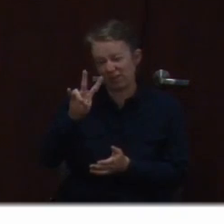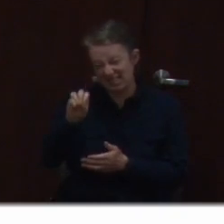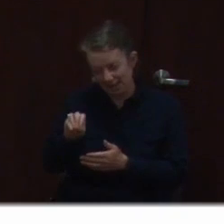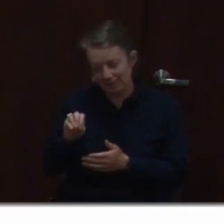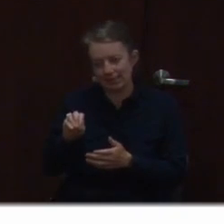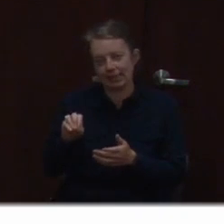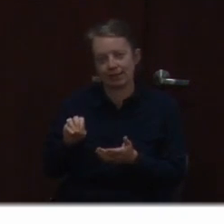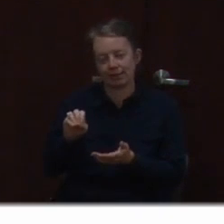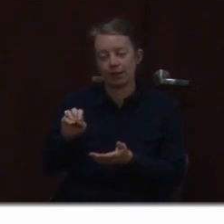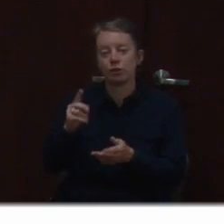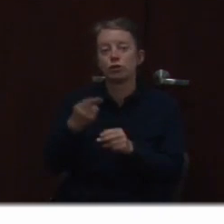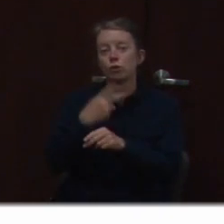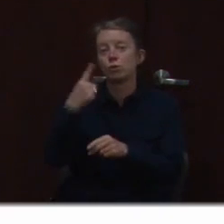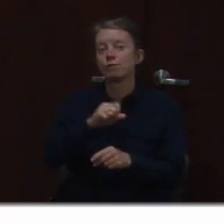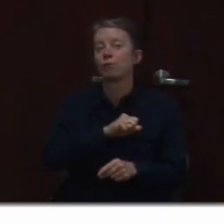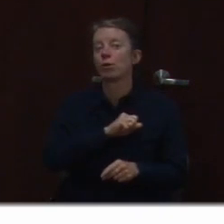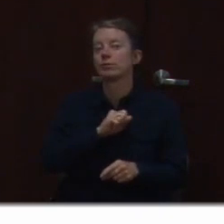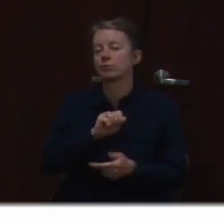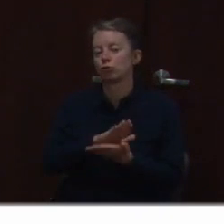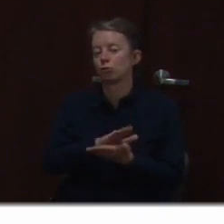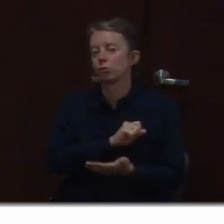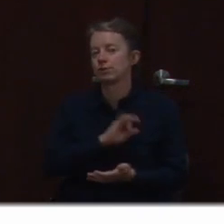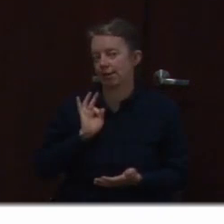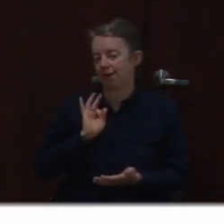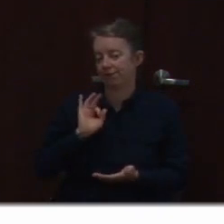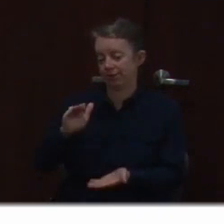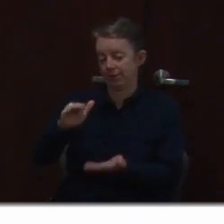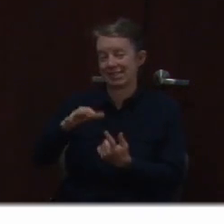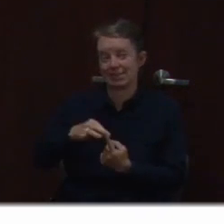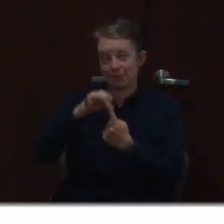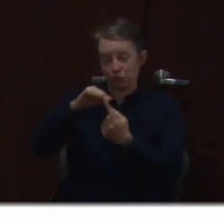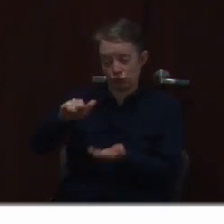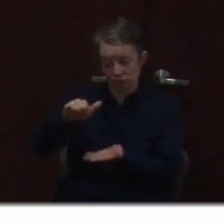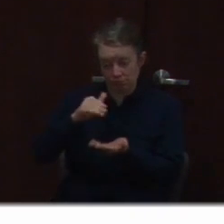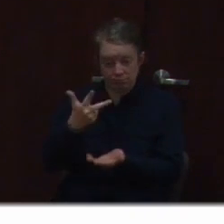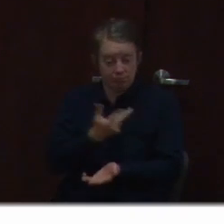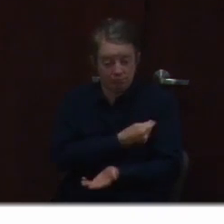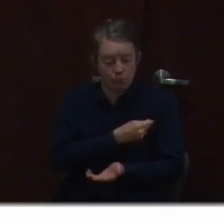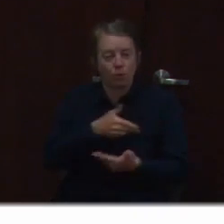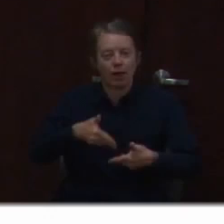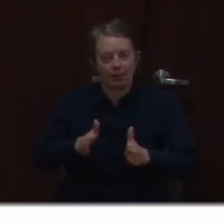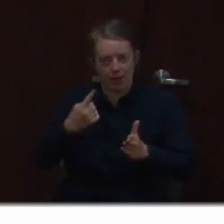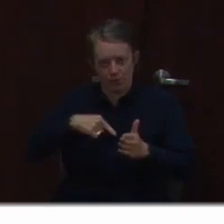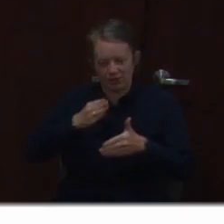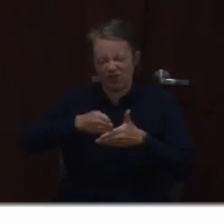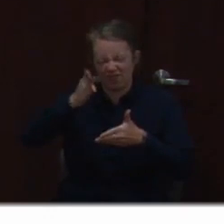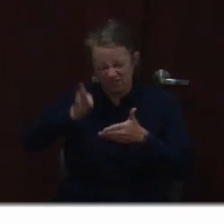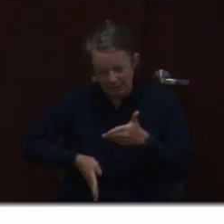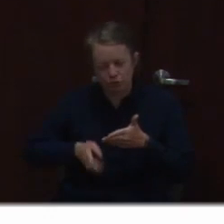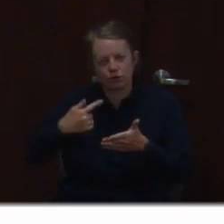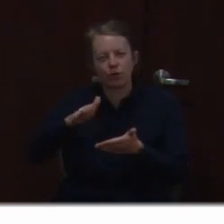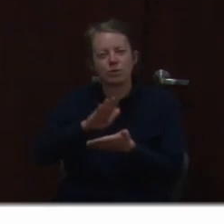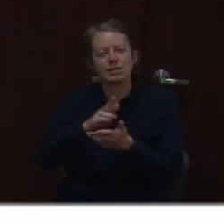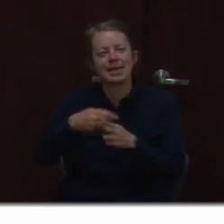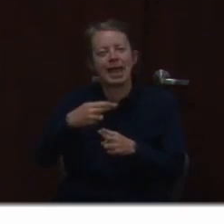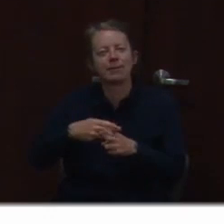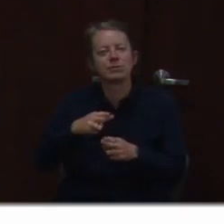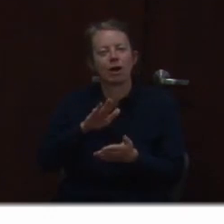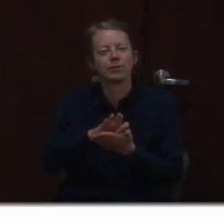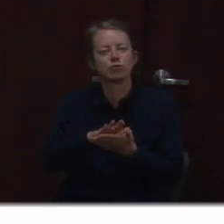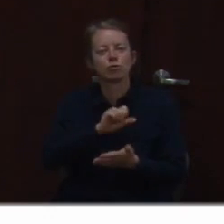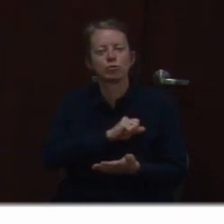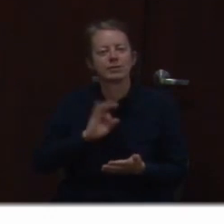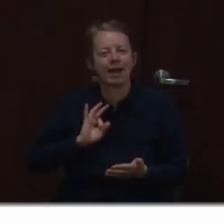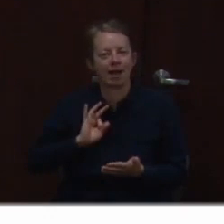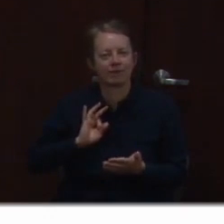school staff. This special allocation will allow us to finish our school staff list without taking away from our baseline. So we